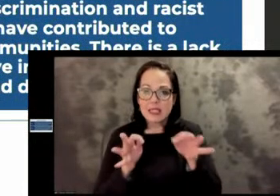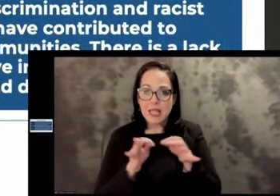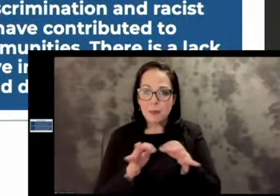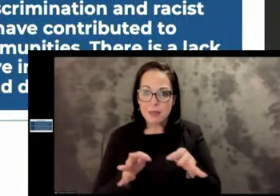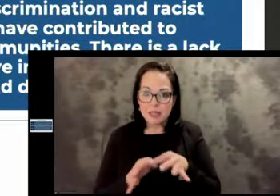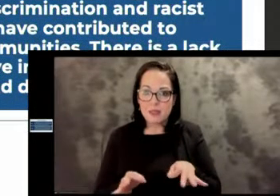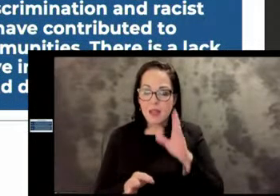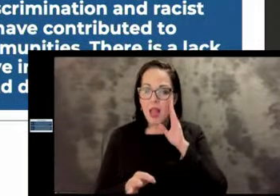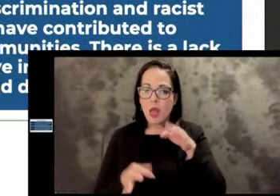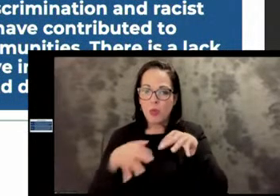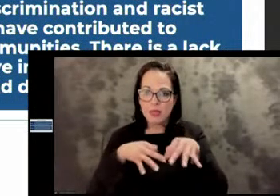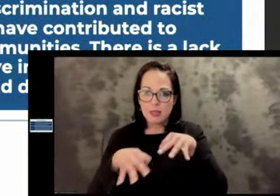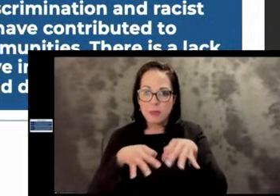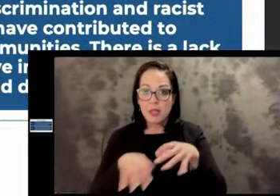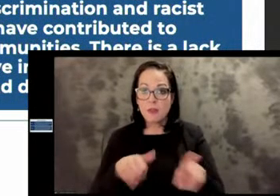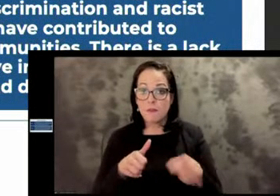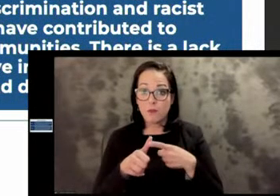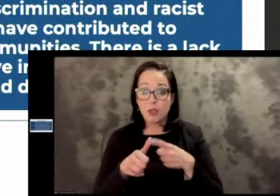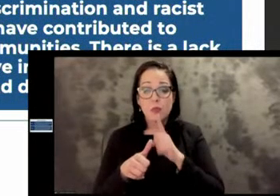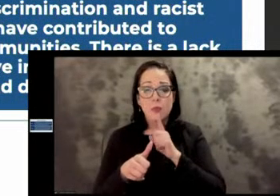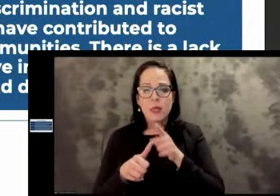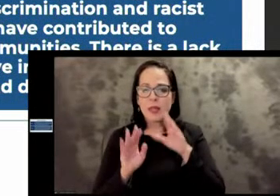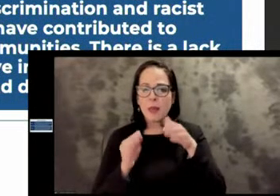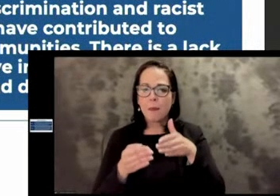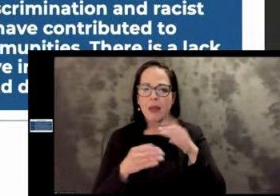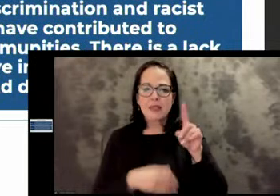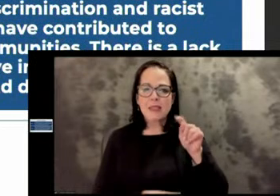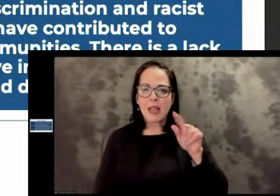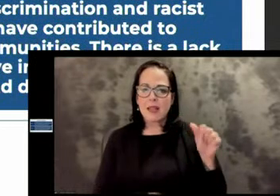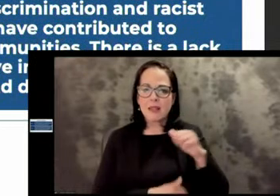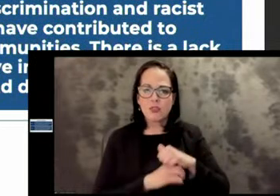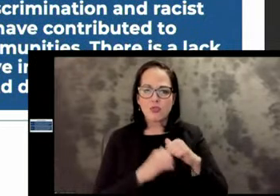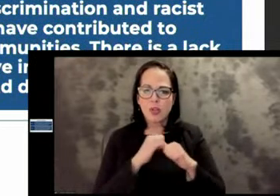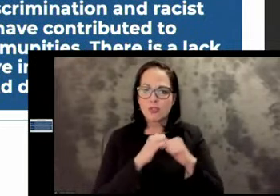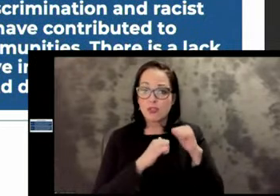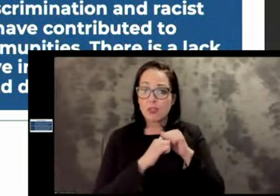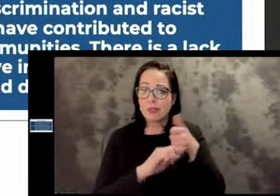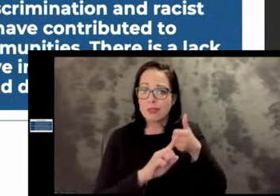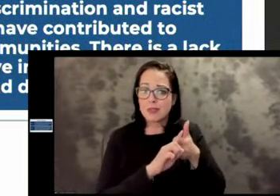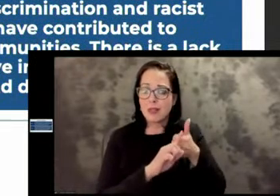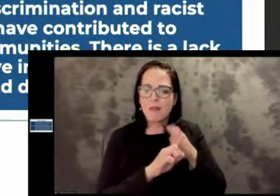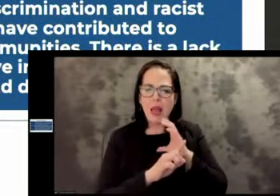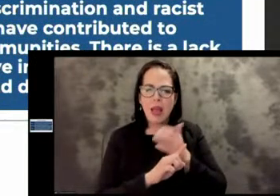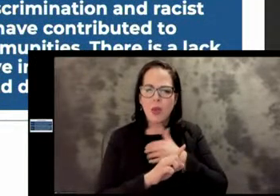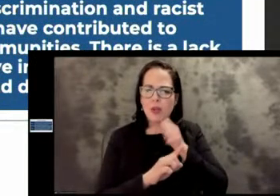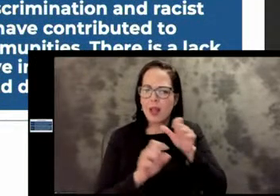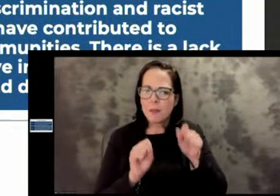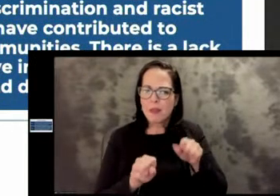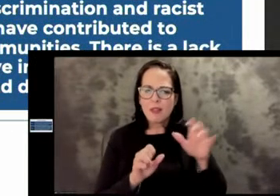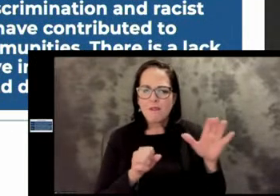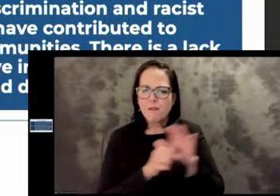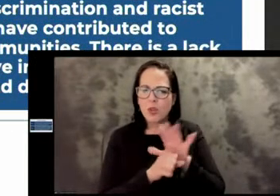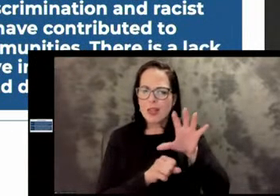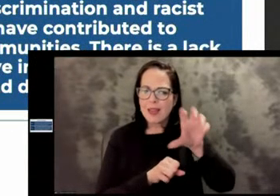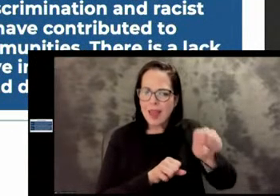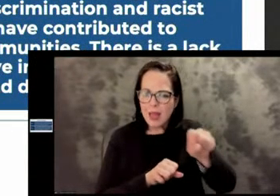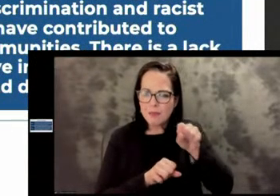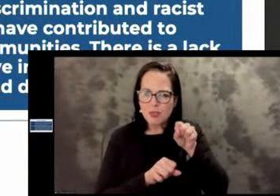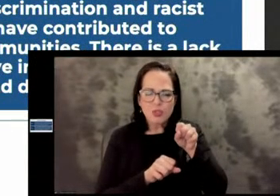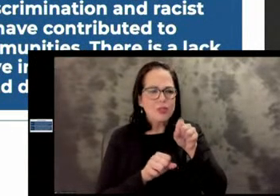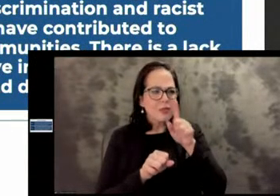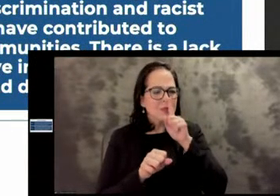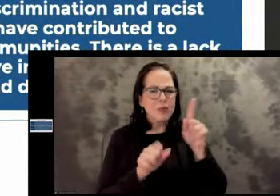through. The first one is really about data infrastructure and really our inability to fully capture the extent of